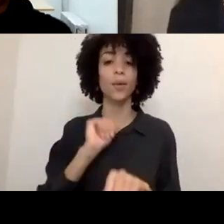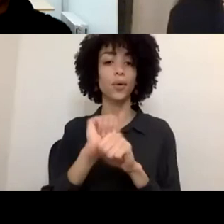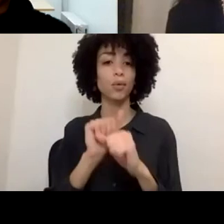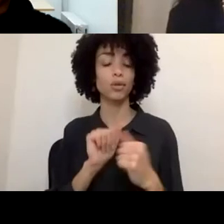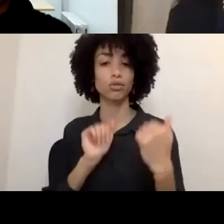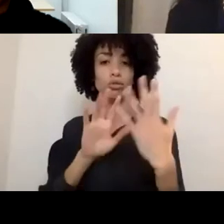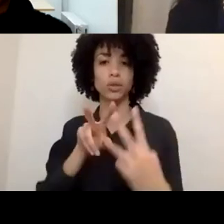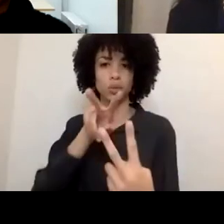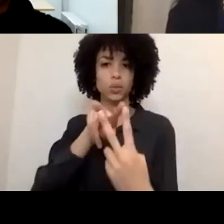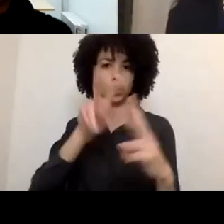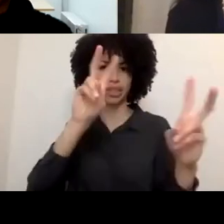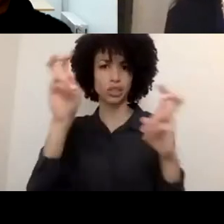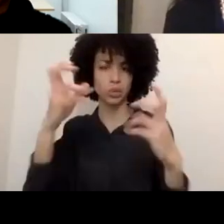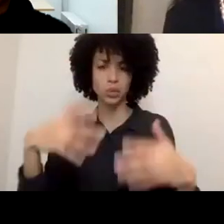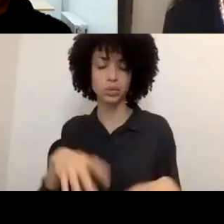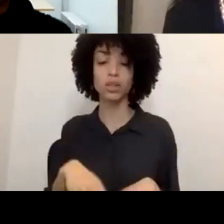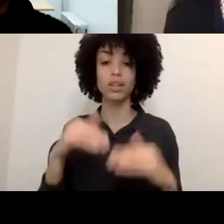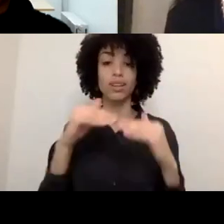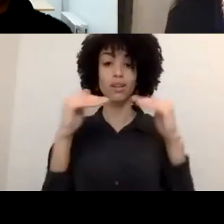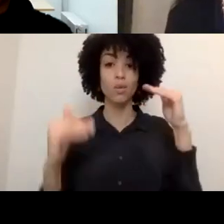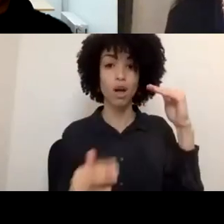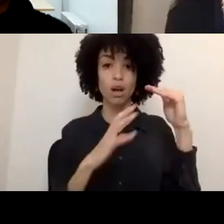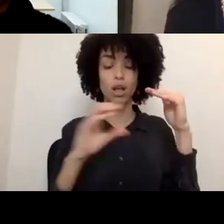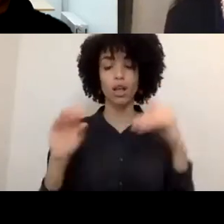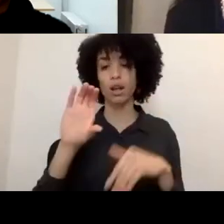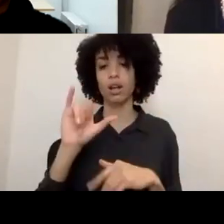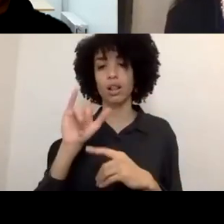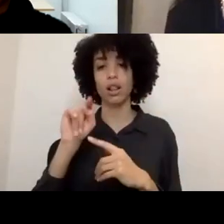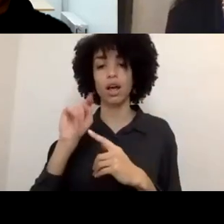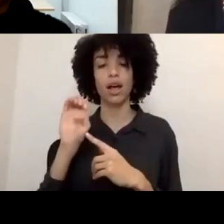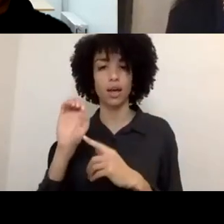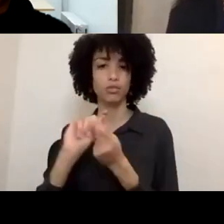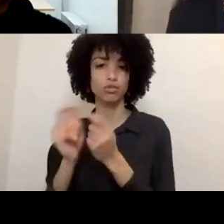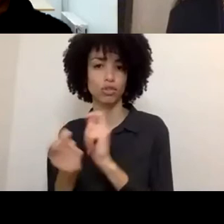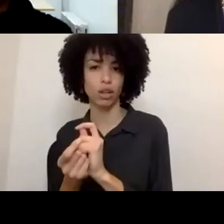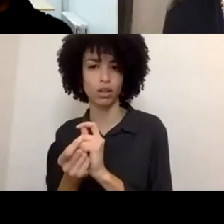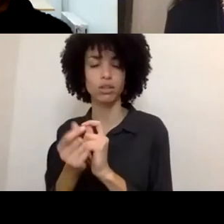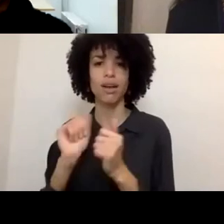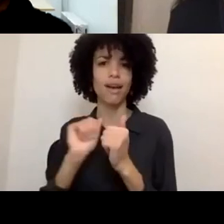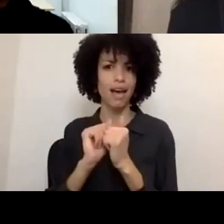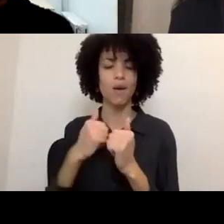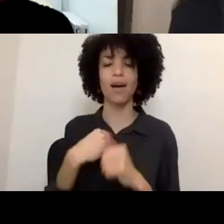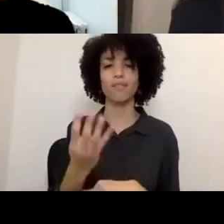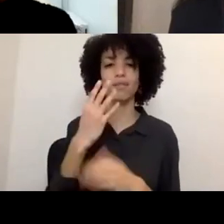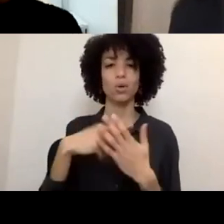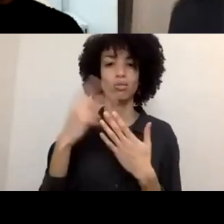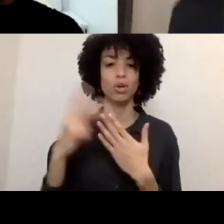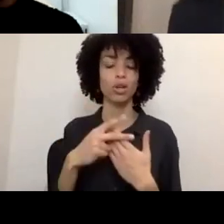of the most pressing issues of our time, inequality and climate change. And we do that through 4 programs: voice, creativity, and